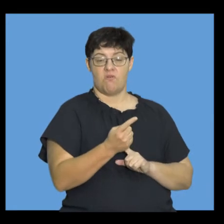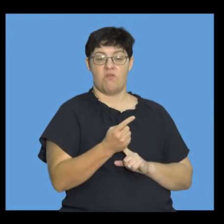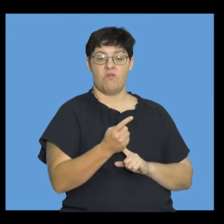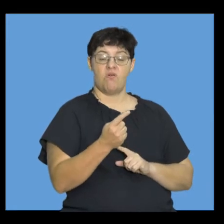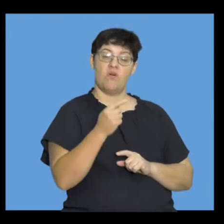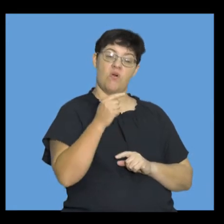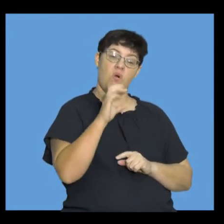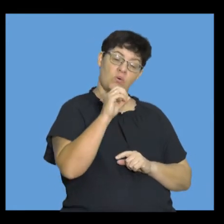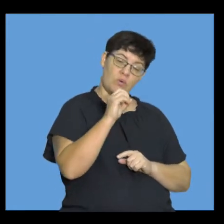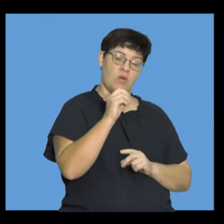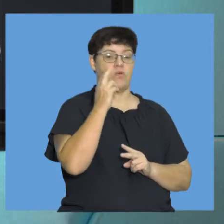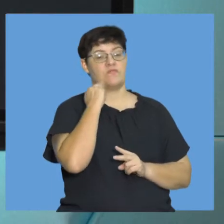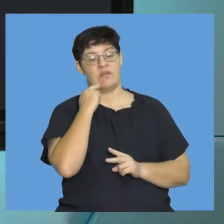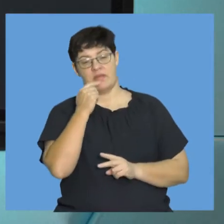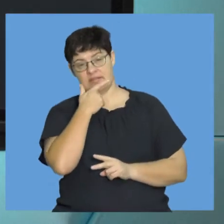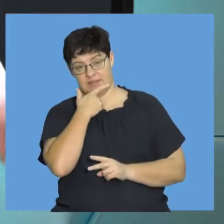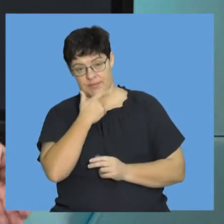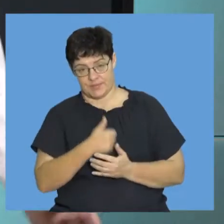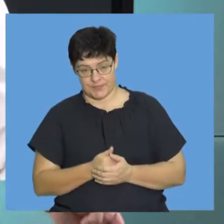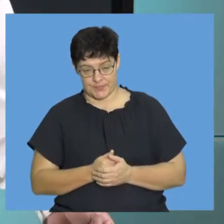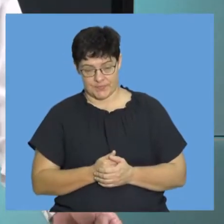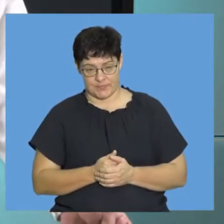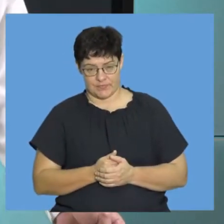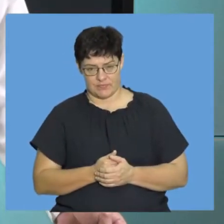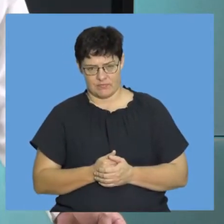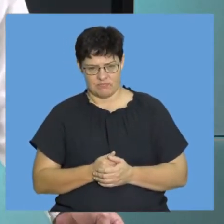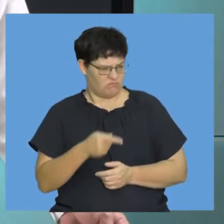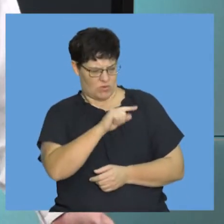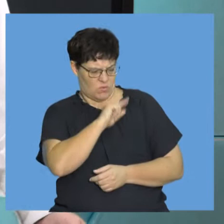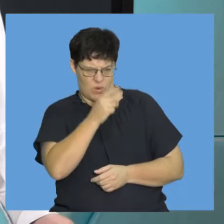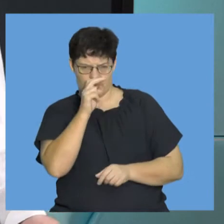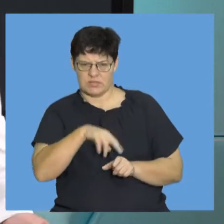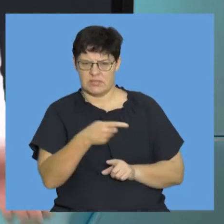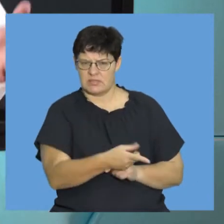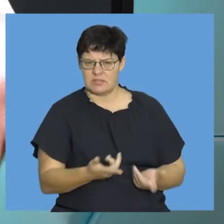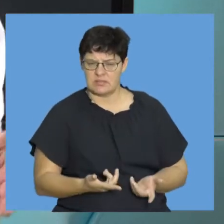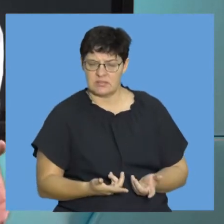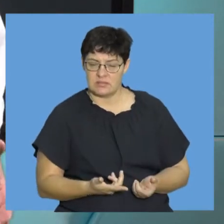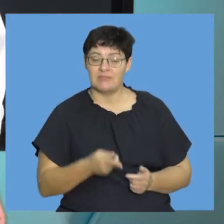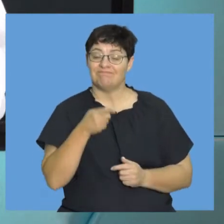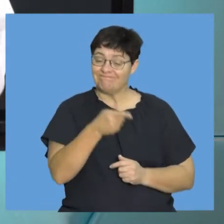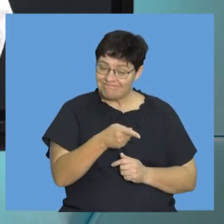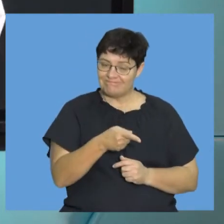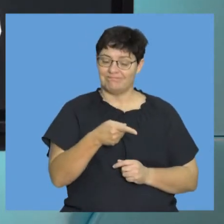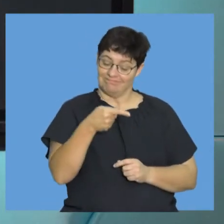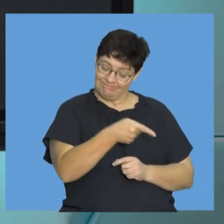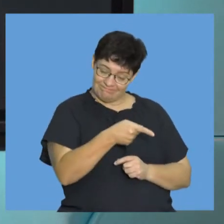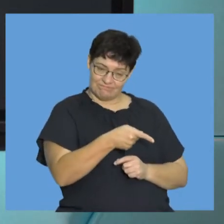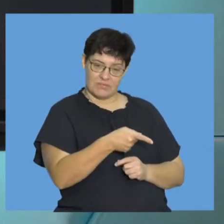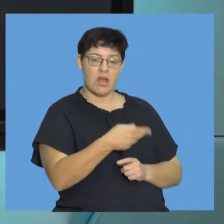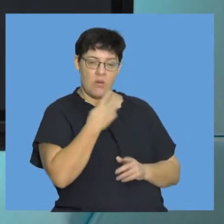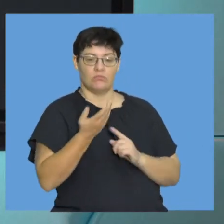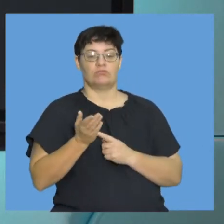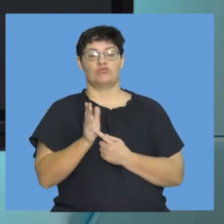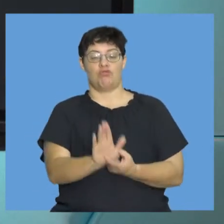December. Now remember what we said. Why do we need the cost of sale? Because the cost of sales will indicate to